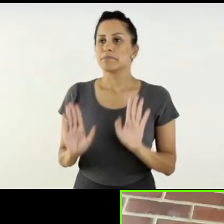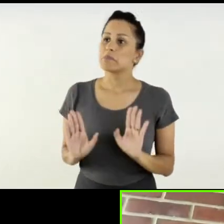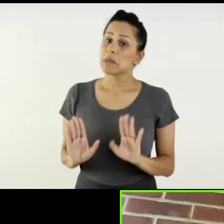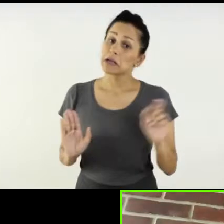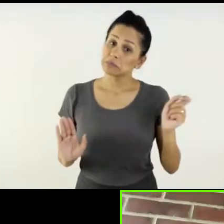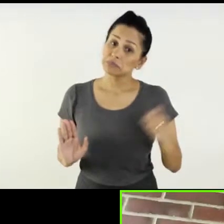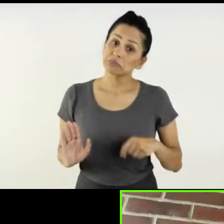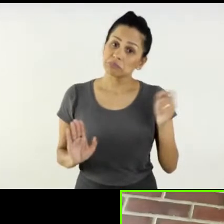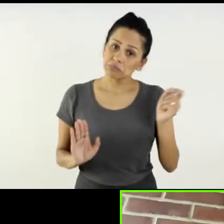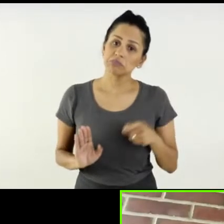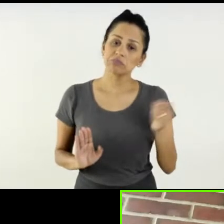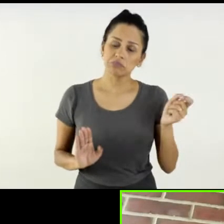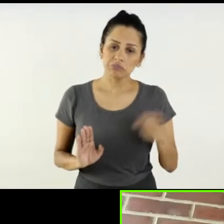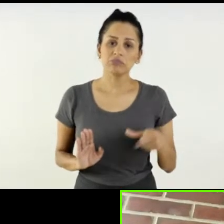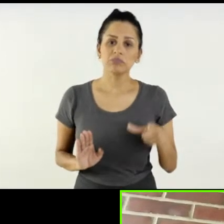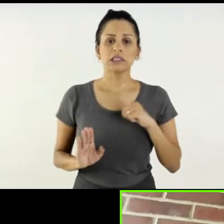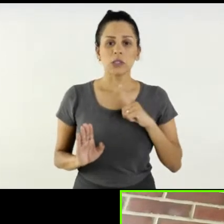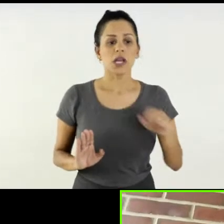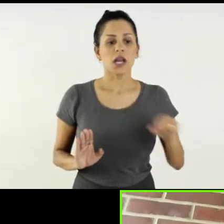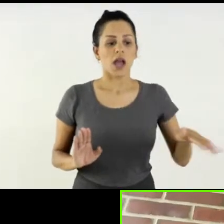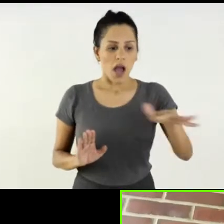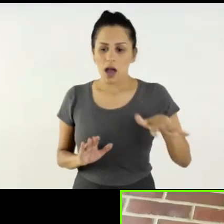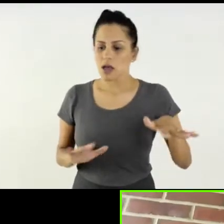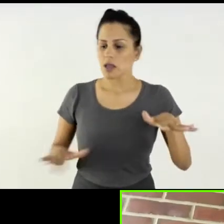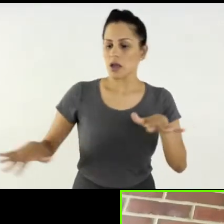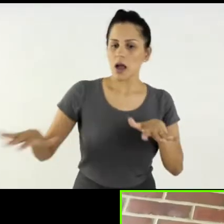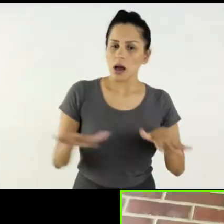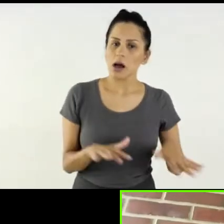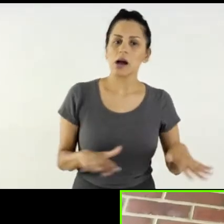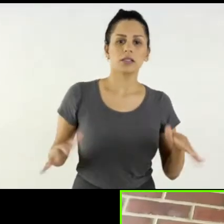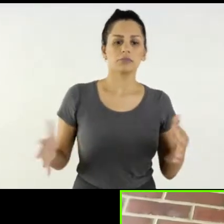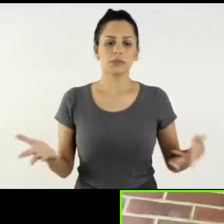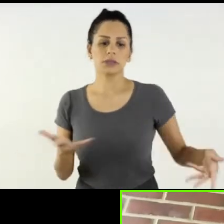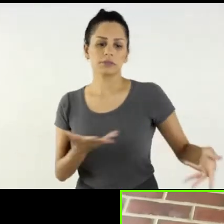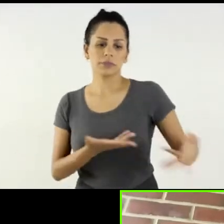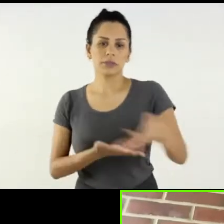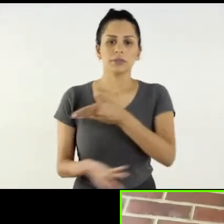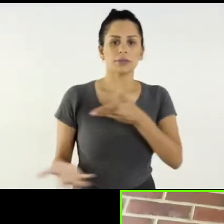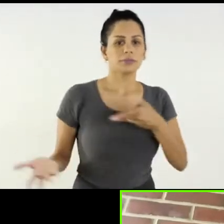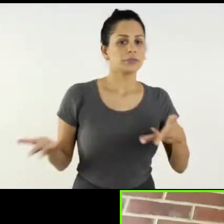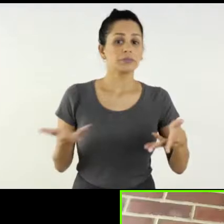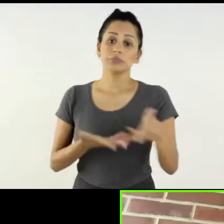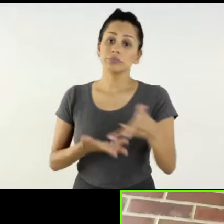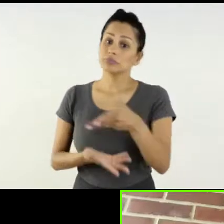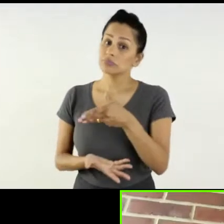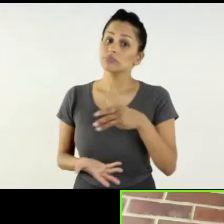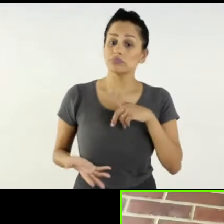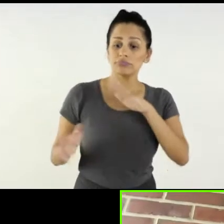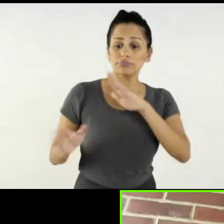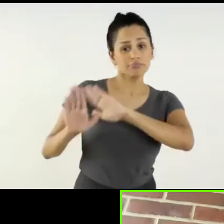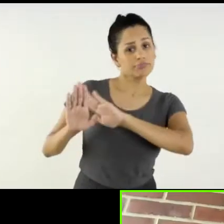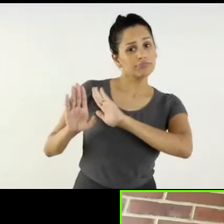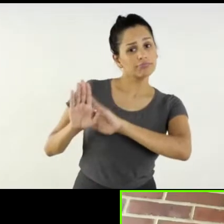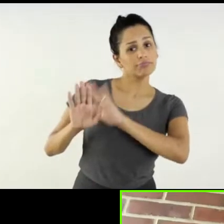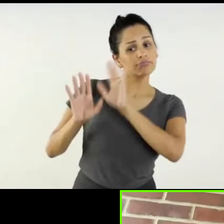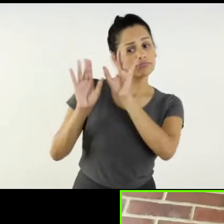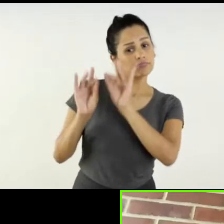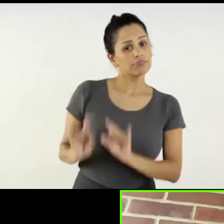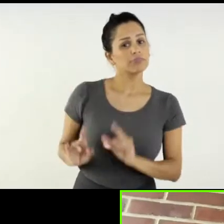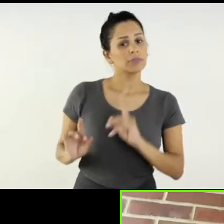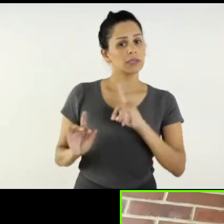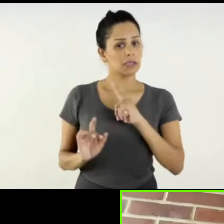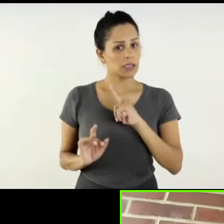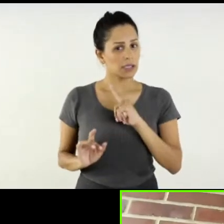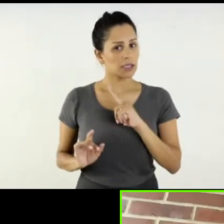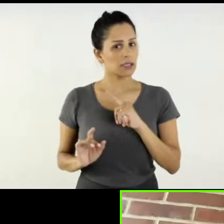that. You know, was I, in other words, sort of, was that an act of subversion or an act of immersion, you know, or a